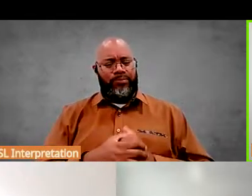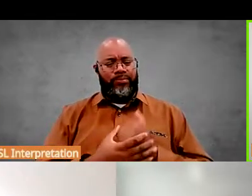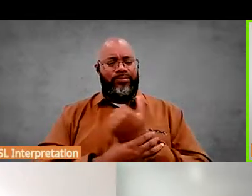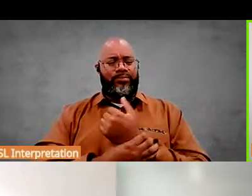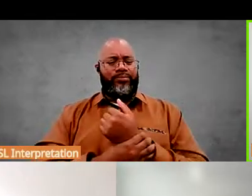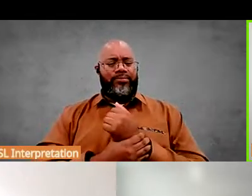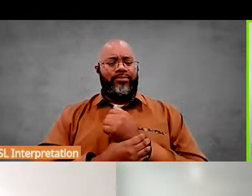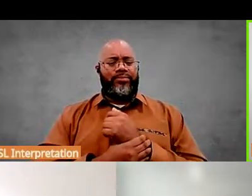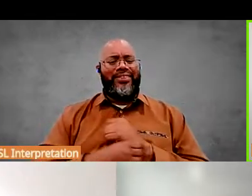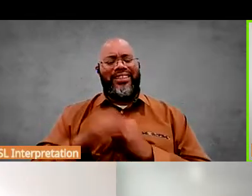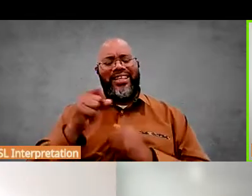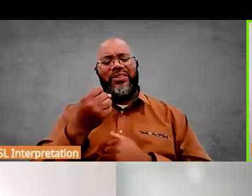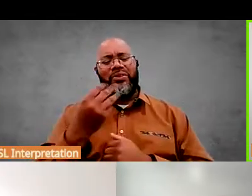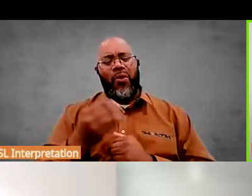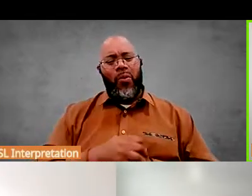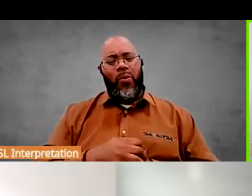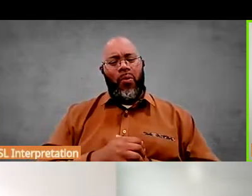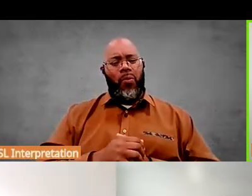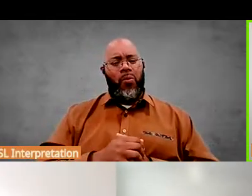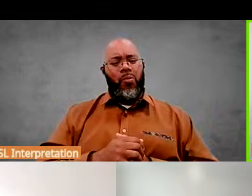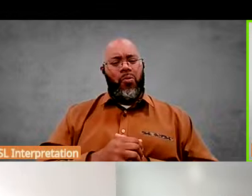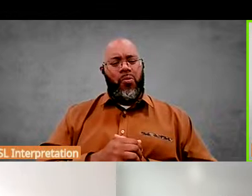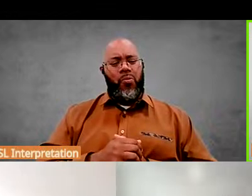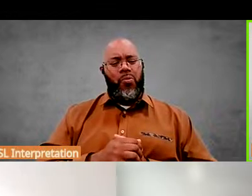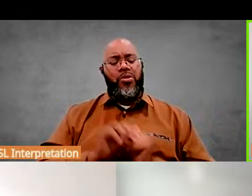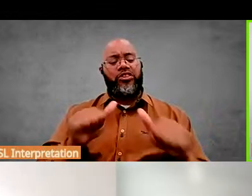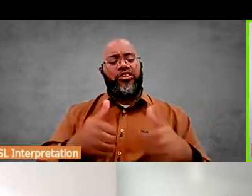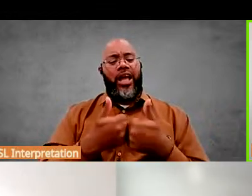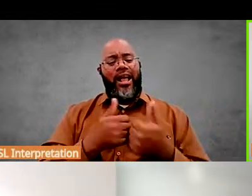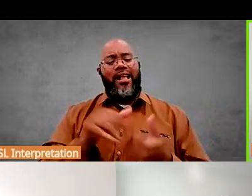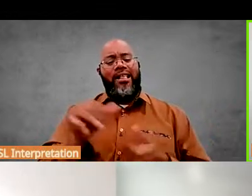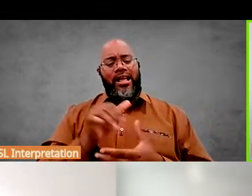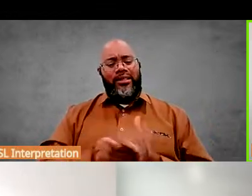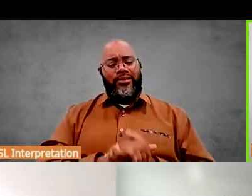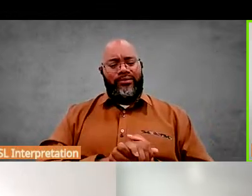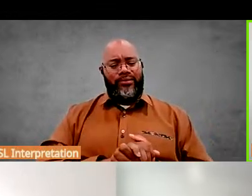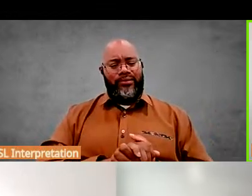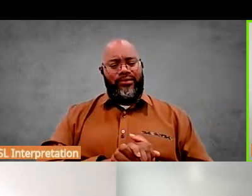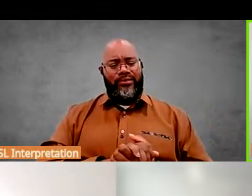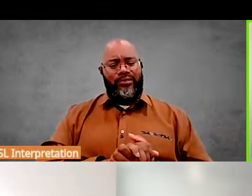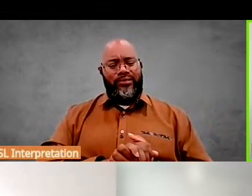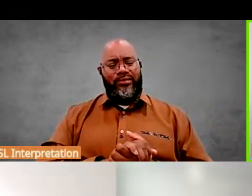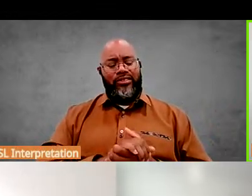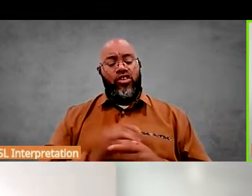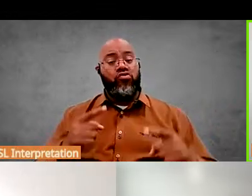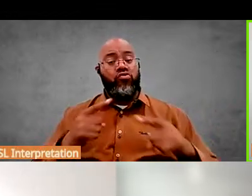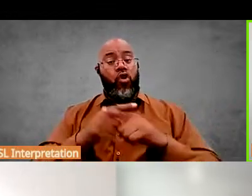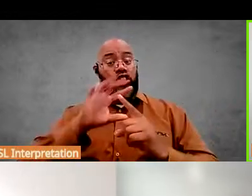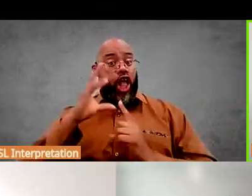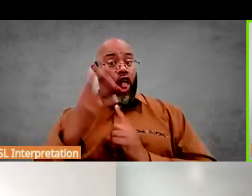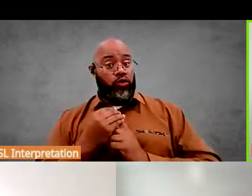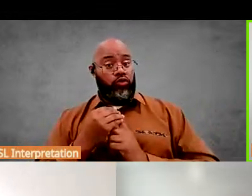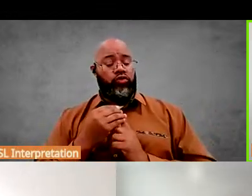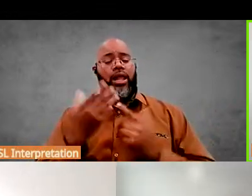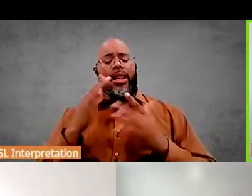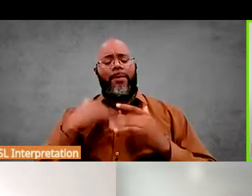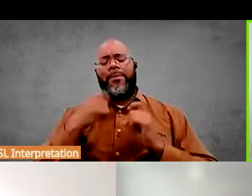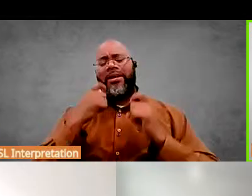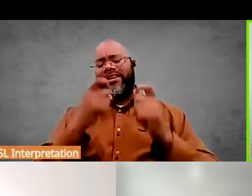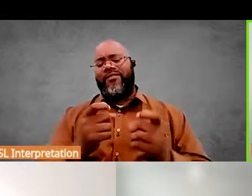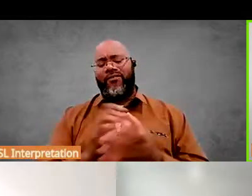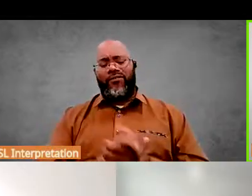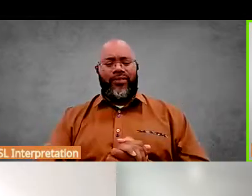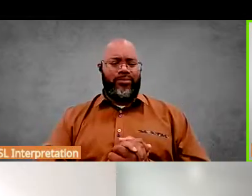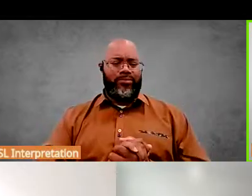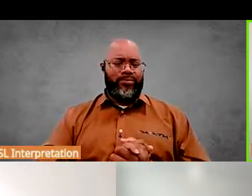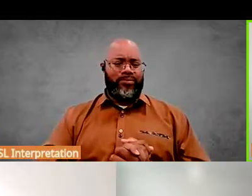Yeah. So challenges like cross-cultural wise, let me even give like